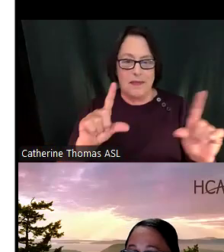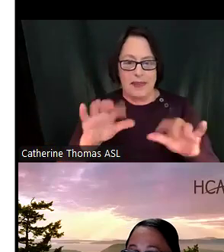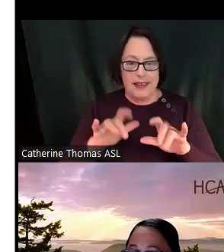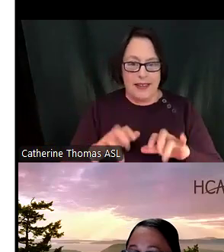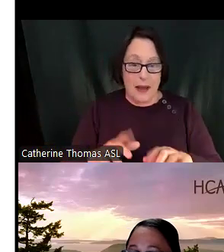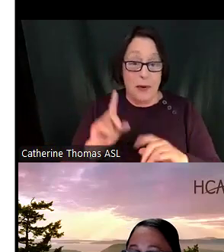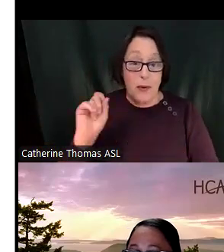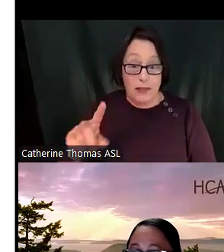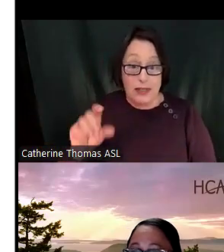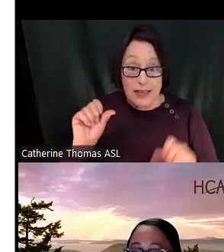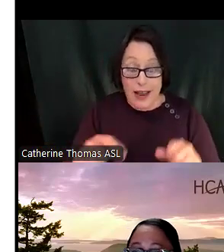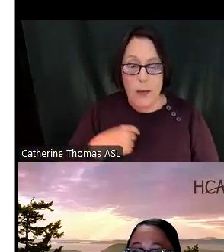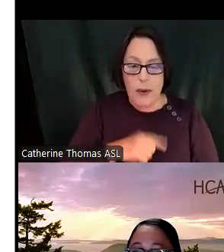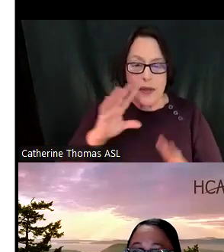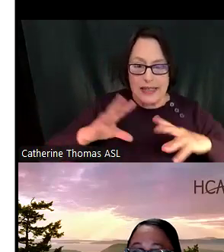question.